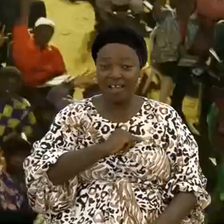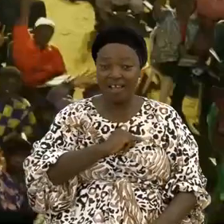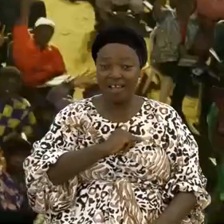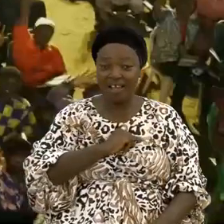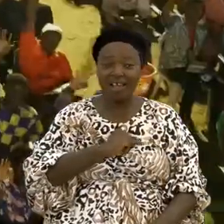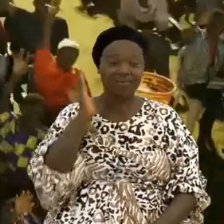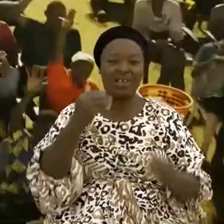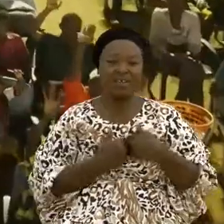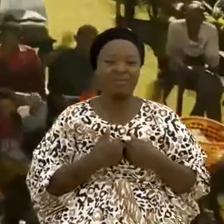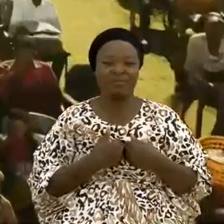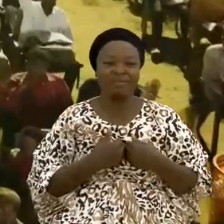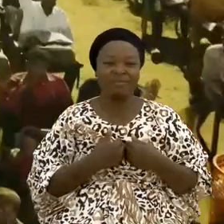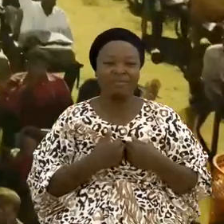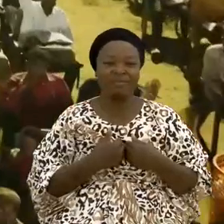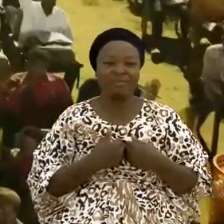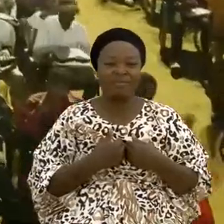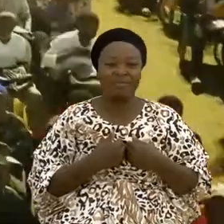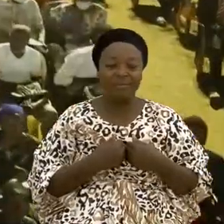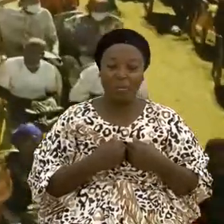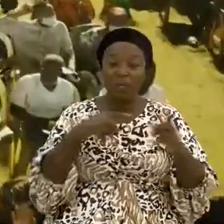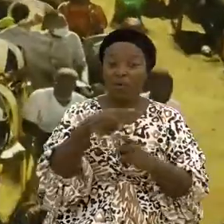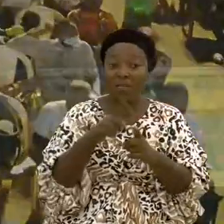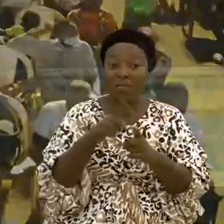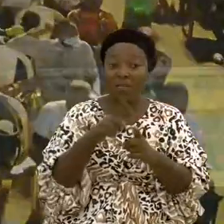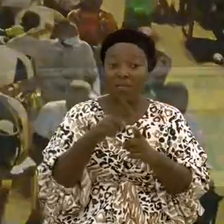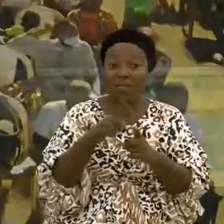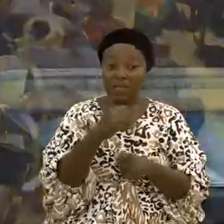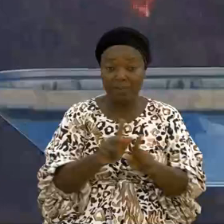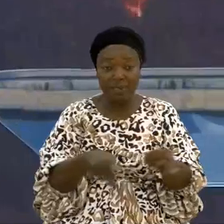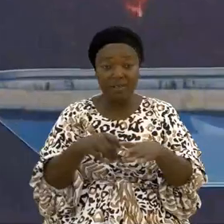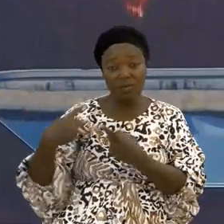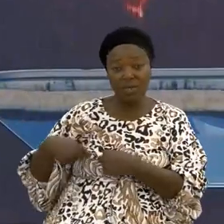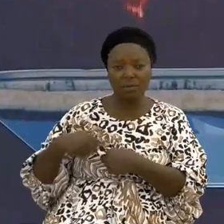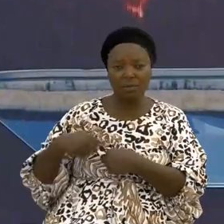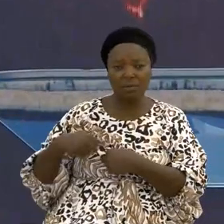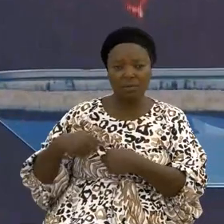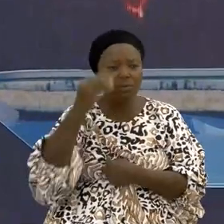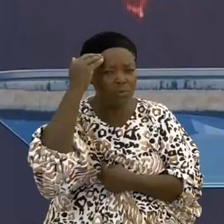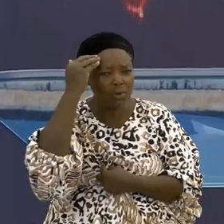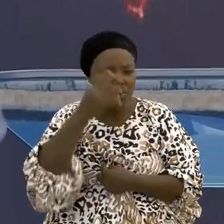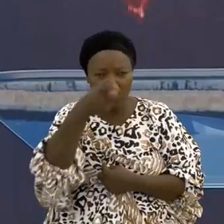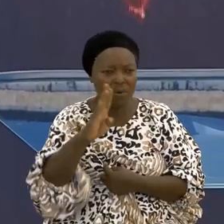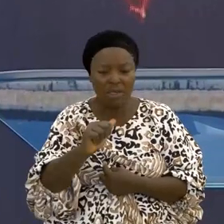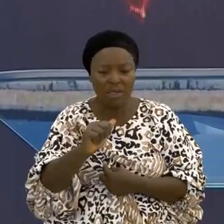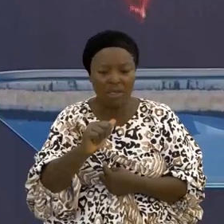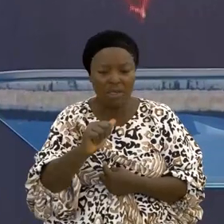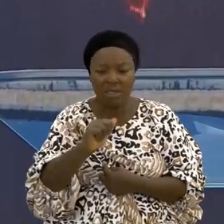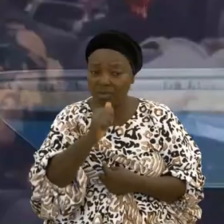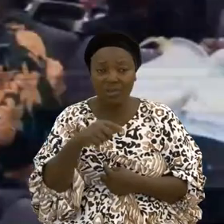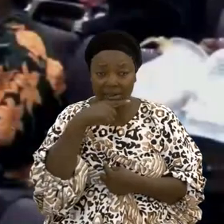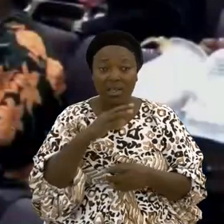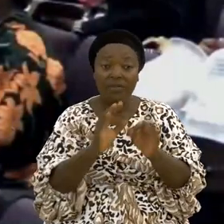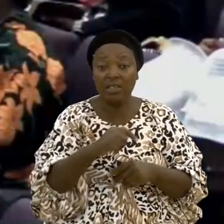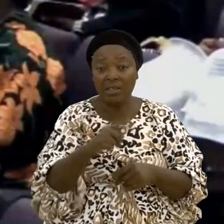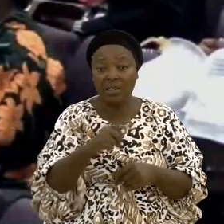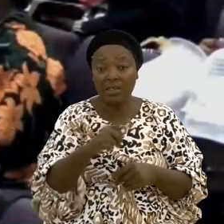You know, when there's faith in your heart, of course there's faith. You know, God cannot lie, that's faith. You know, Christ